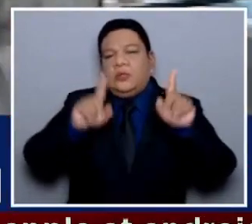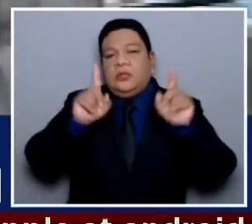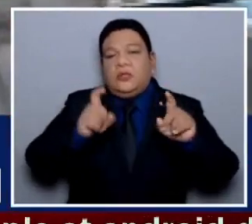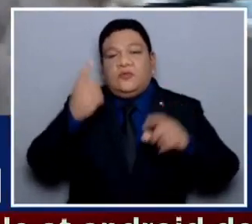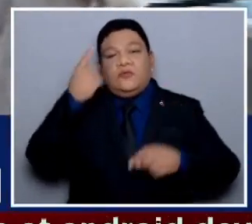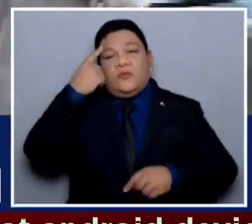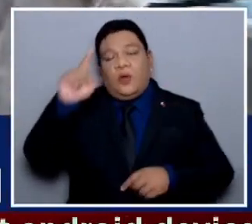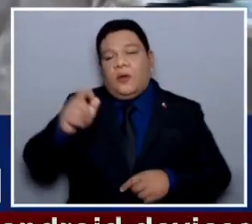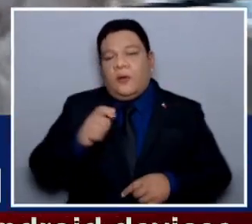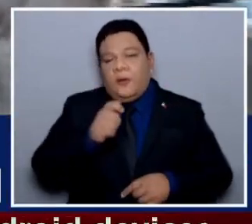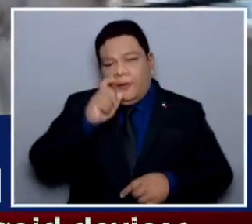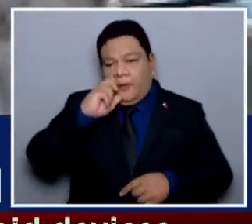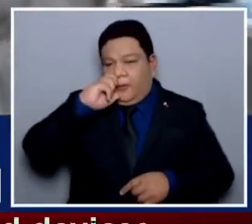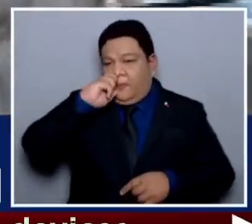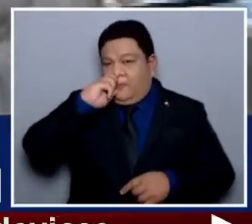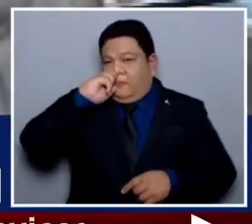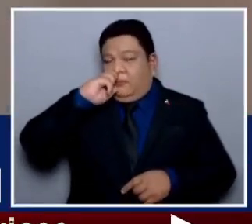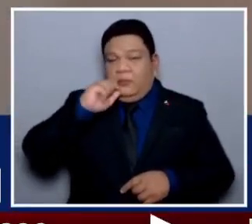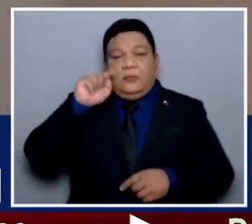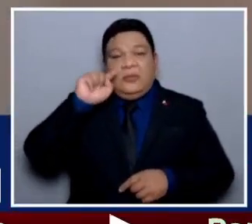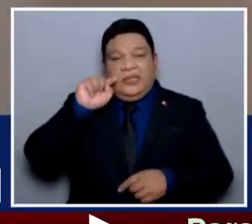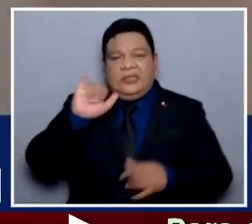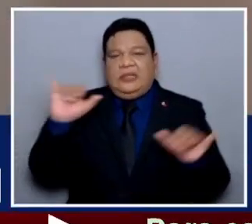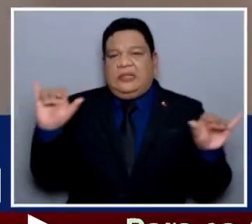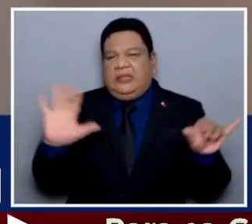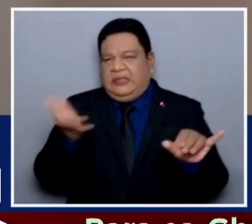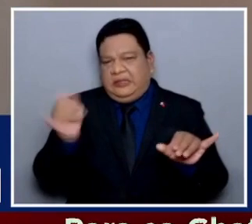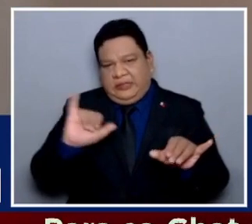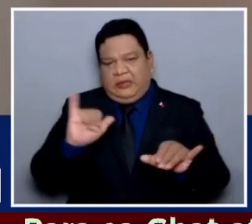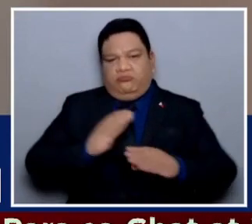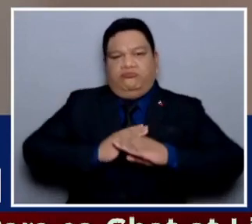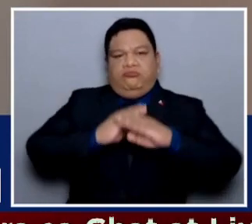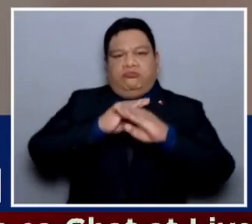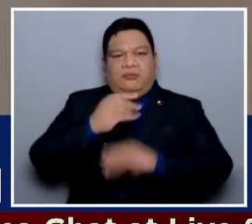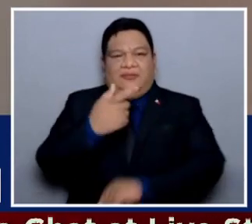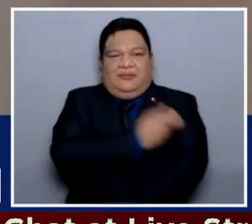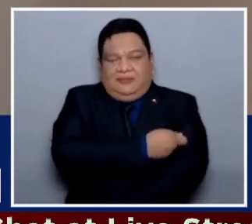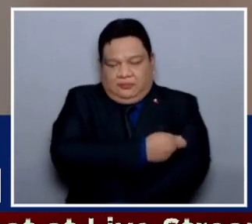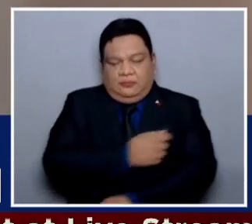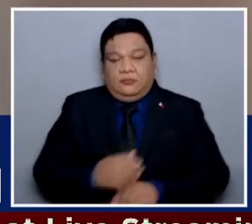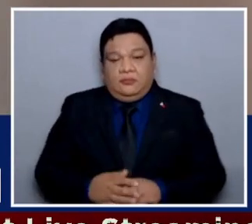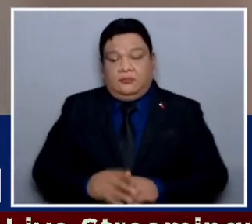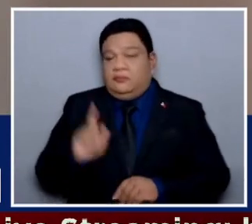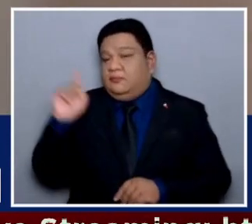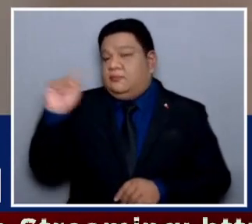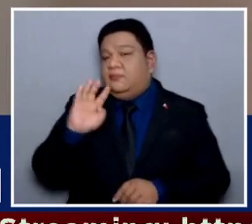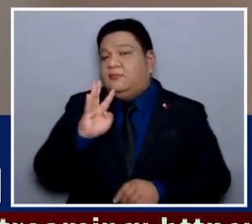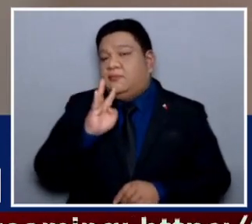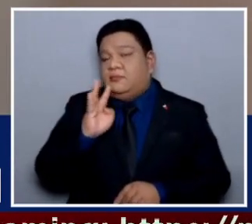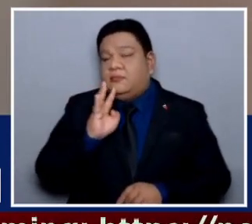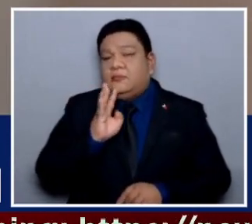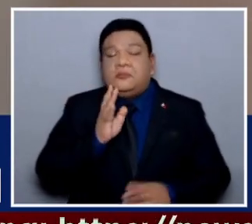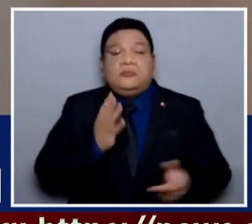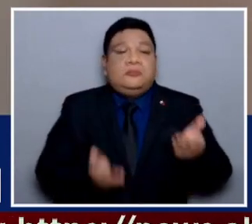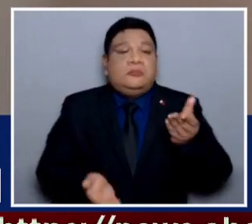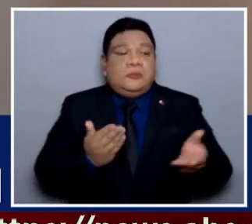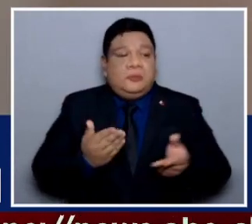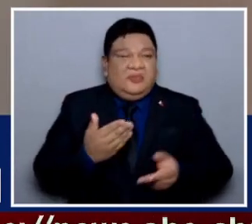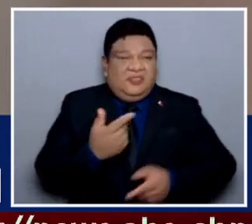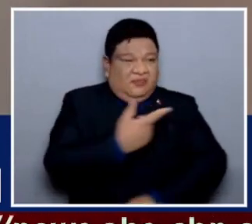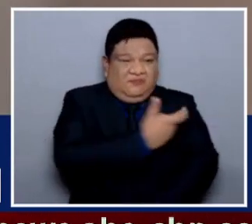yung ini-spray na lang sa ilong. We're excited because I think that nasal vaccines, mucosal